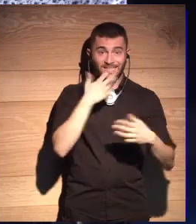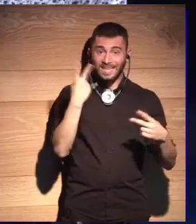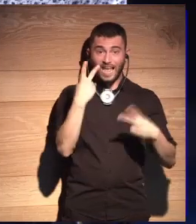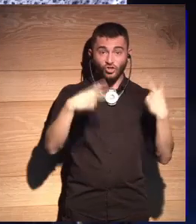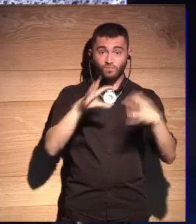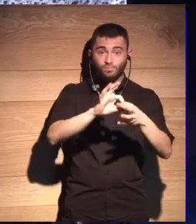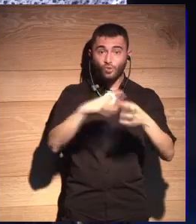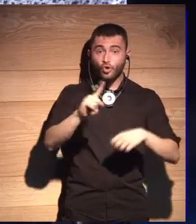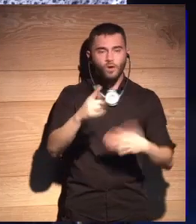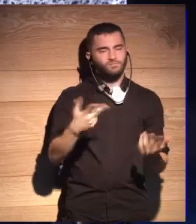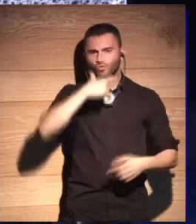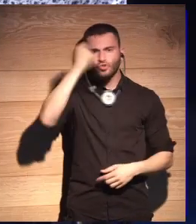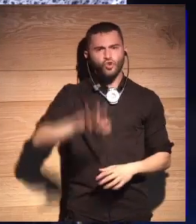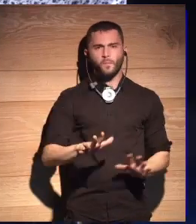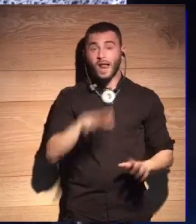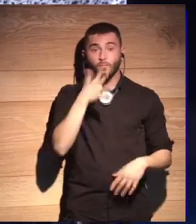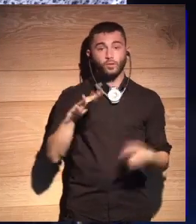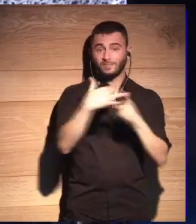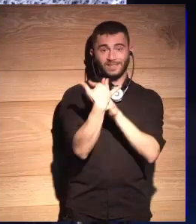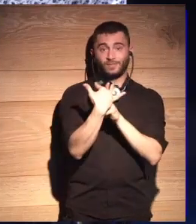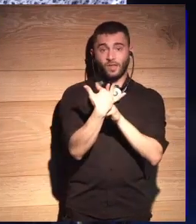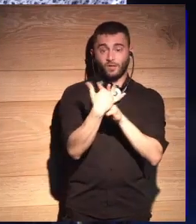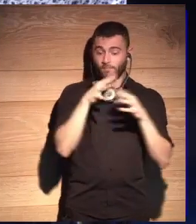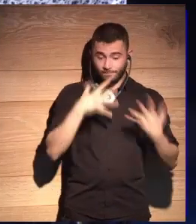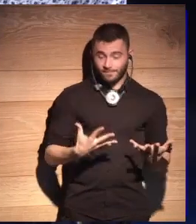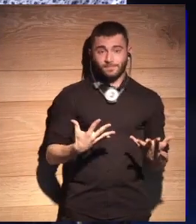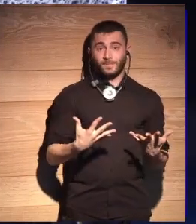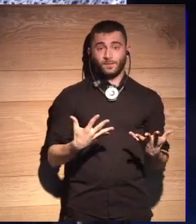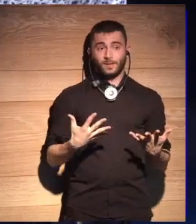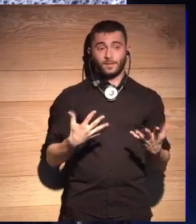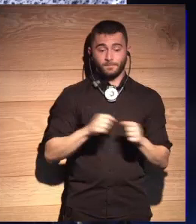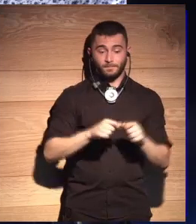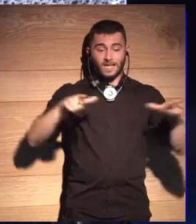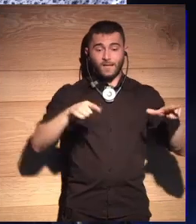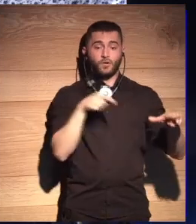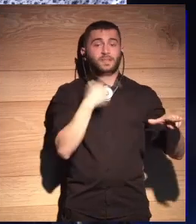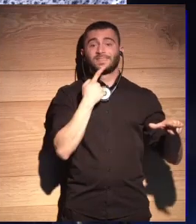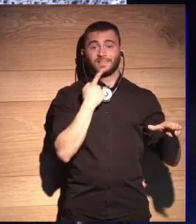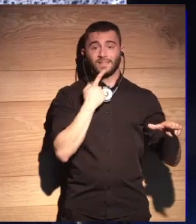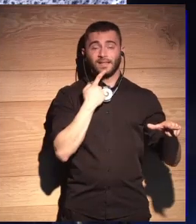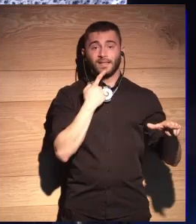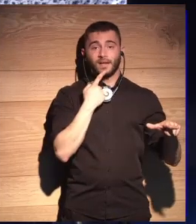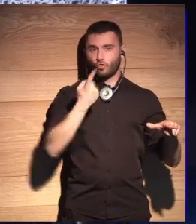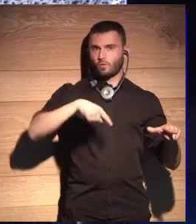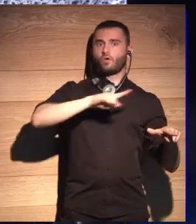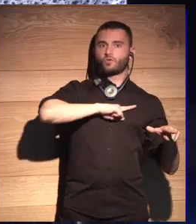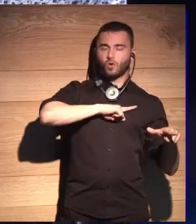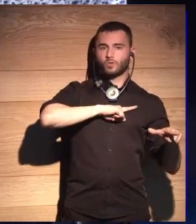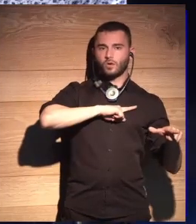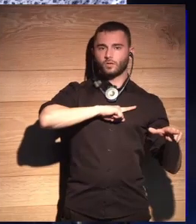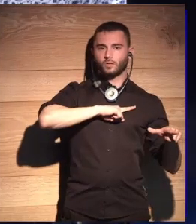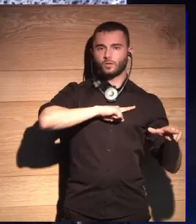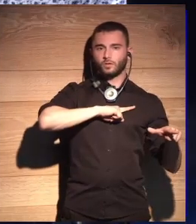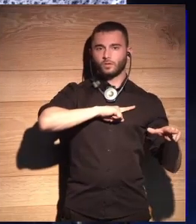wonderful capacity that these new media have, then you must be able to escalate your responsibility, because platforms say to